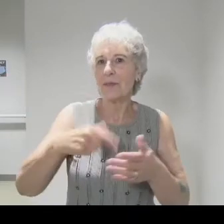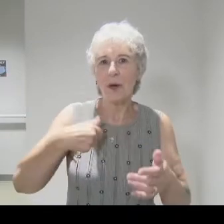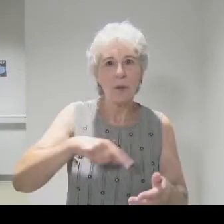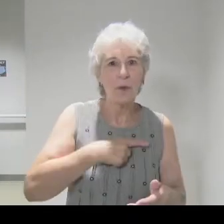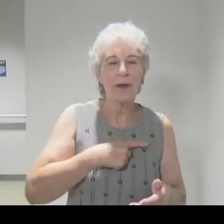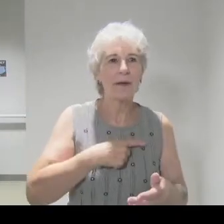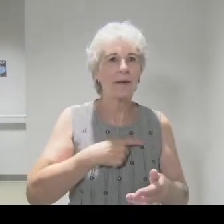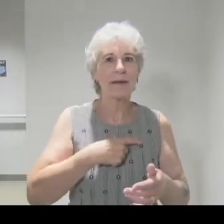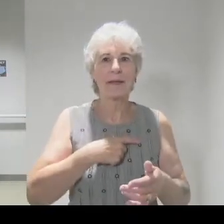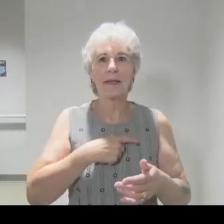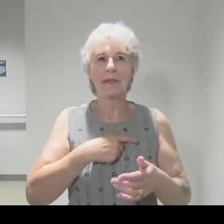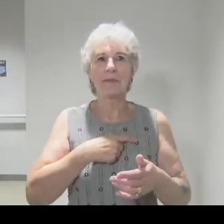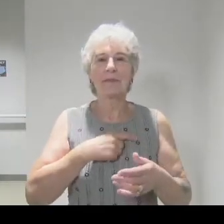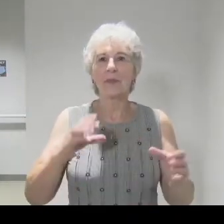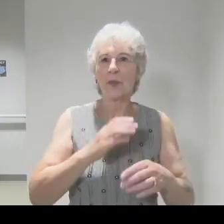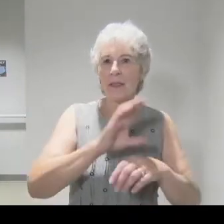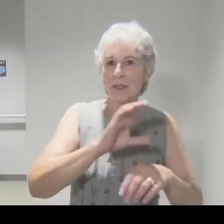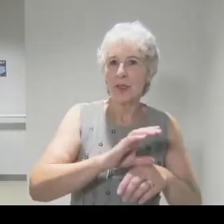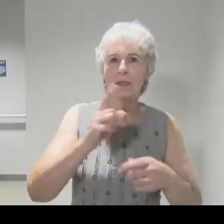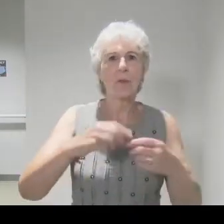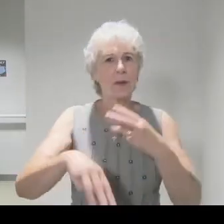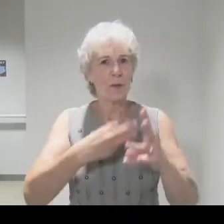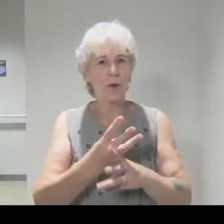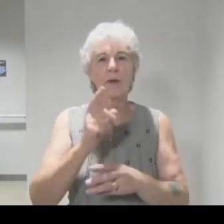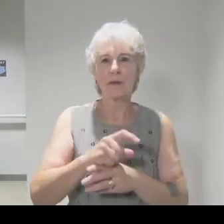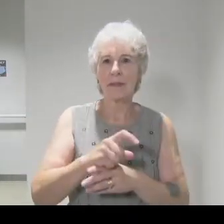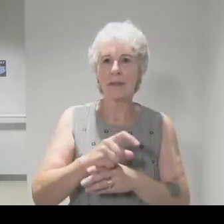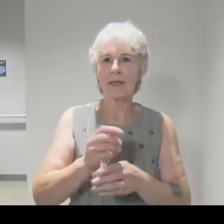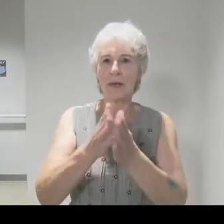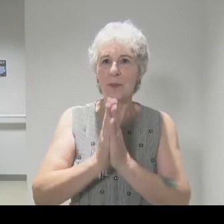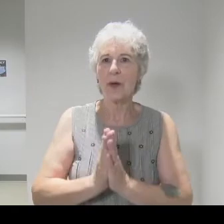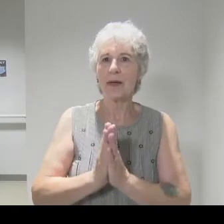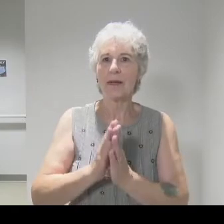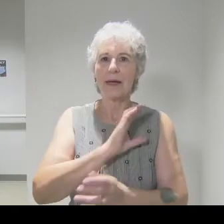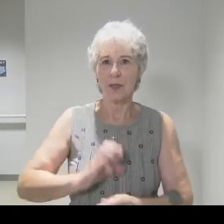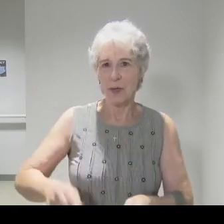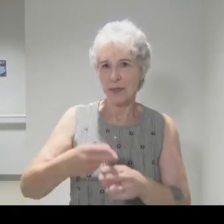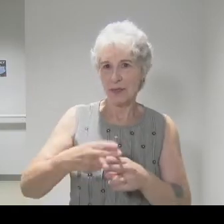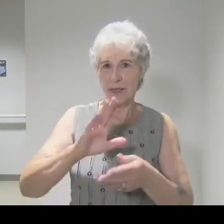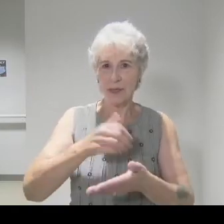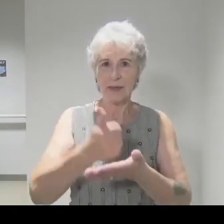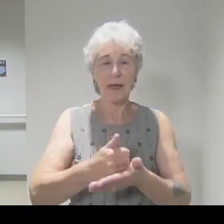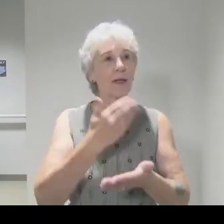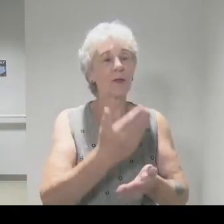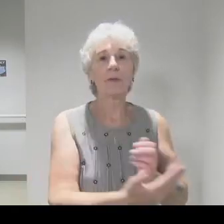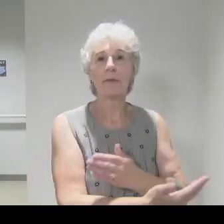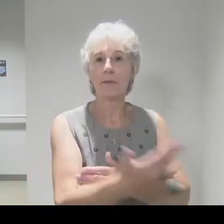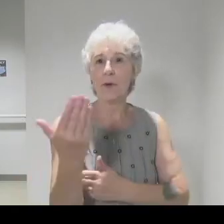and what this world needs. We pray this in Christ's name. Amen. Well, good morning,